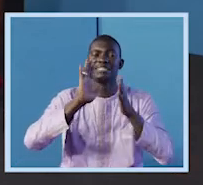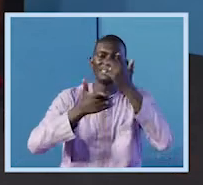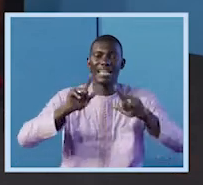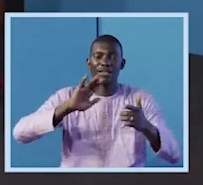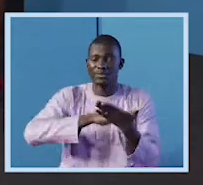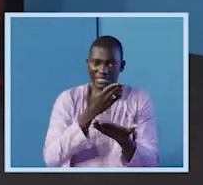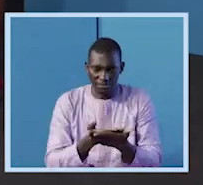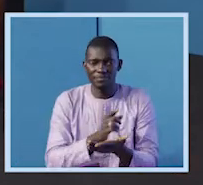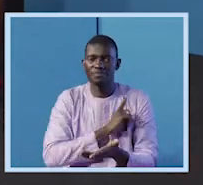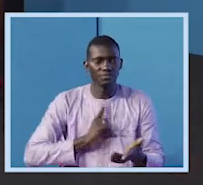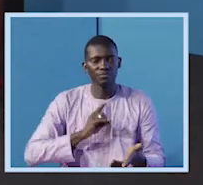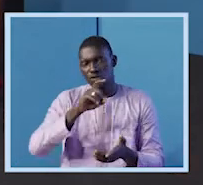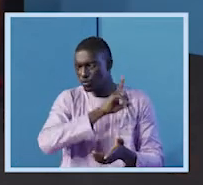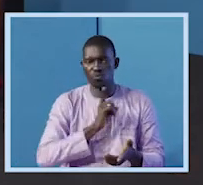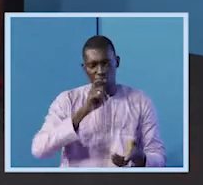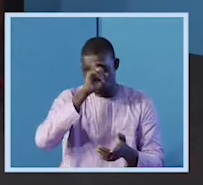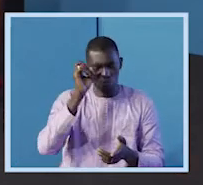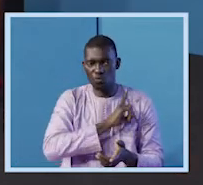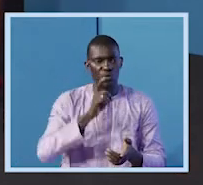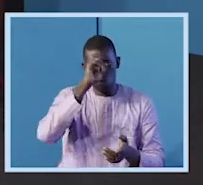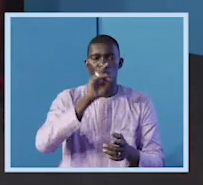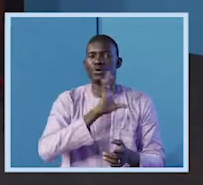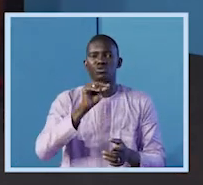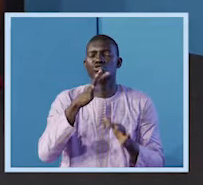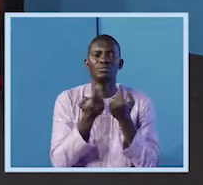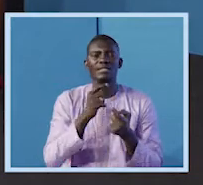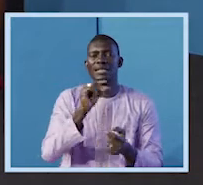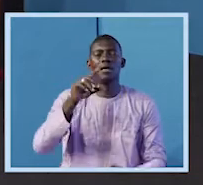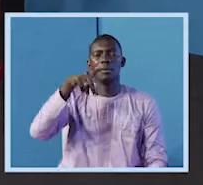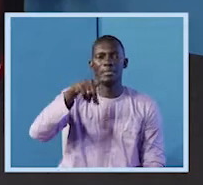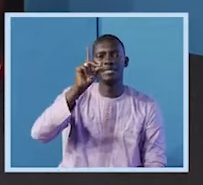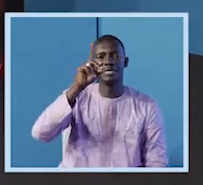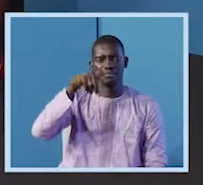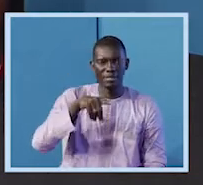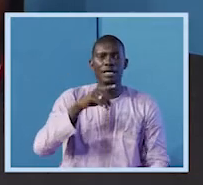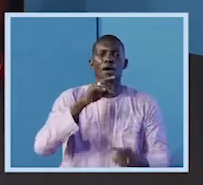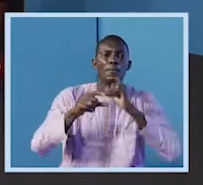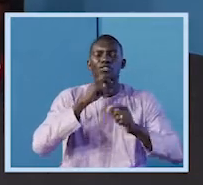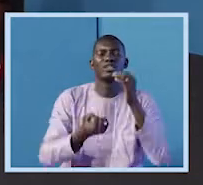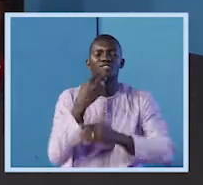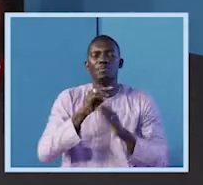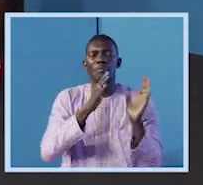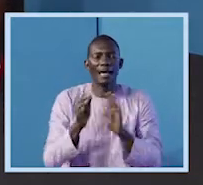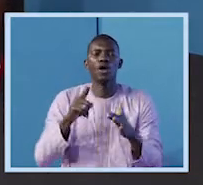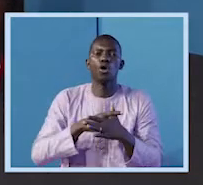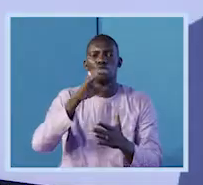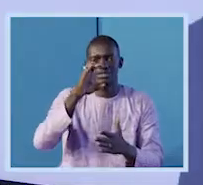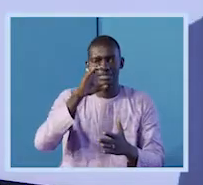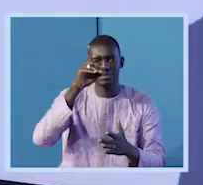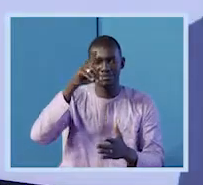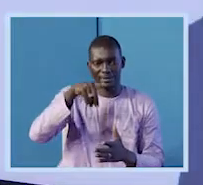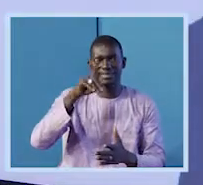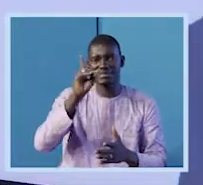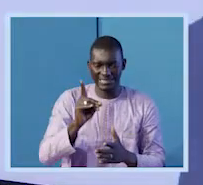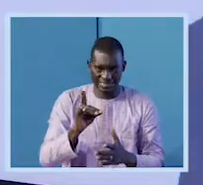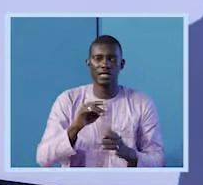interpreter. Yes. We do something called PDP, Professional Development Plan, or CPD. Yes. Continuous Development Plan. Yes. Right.